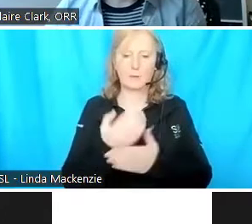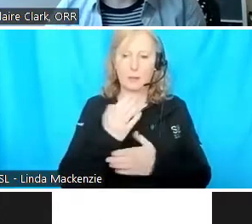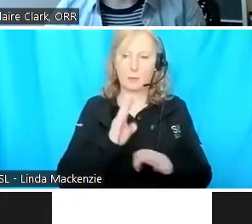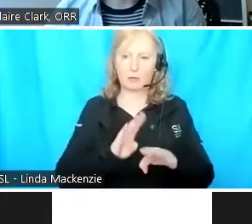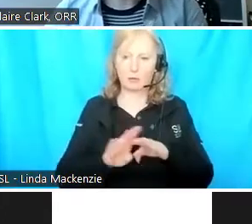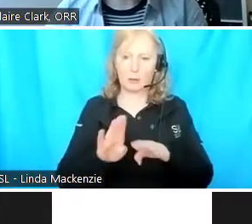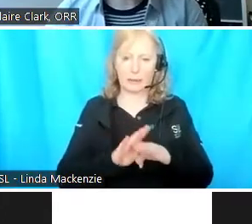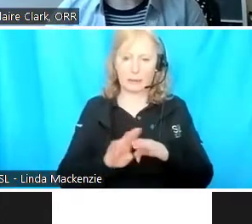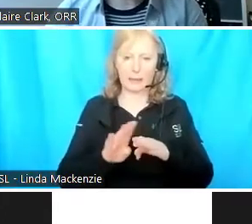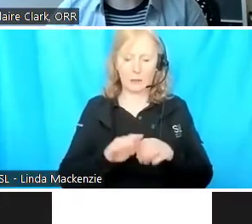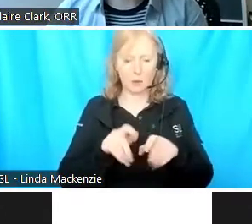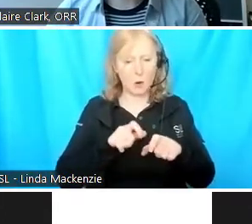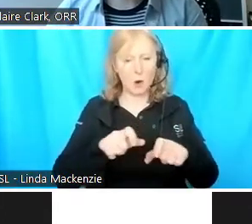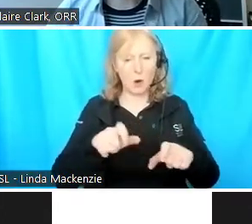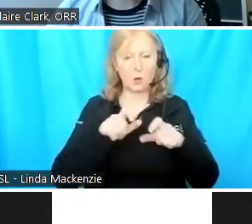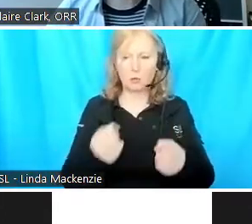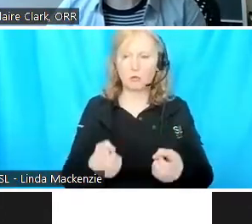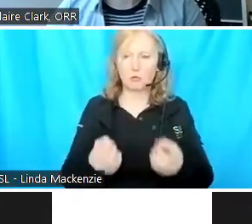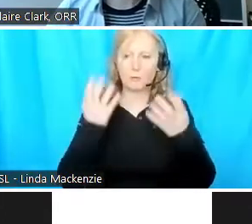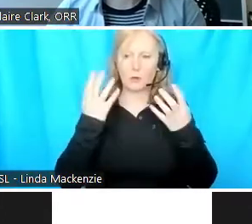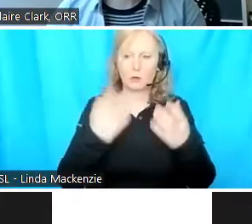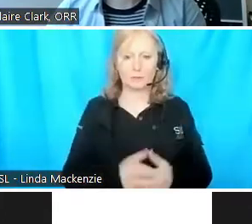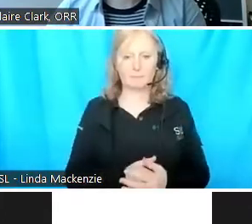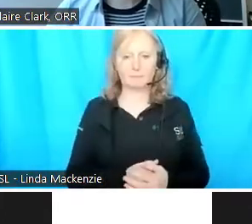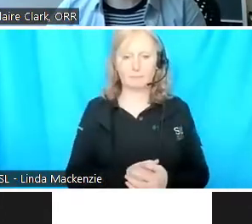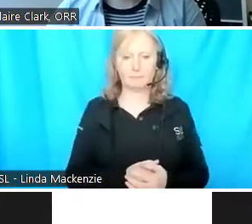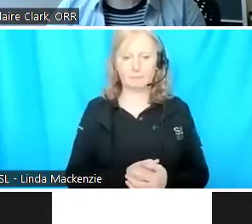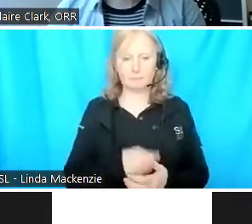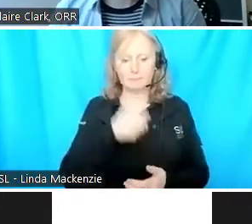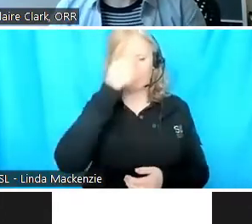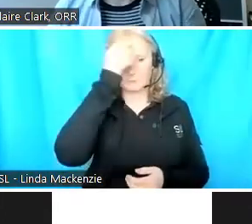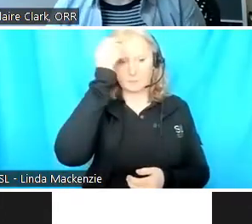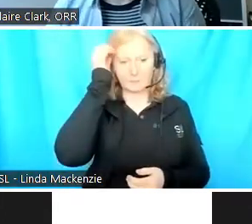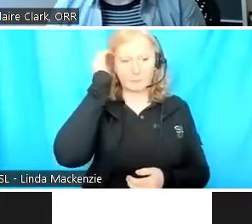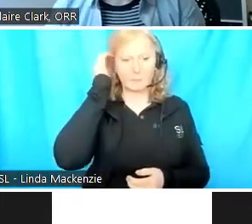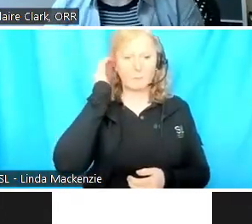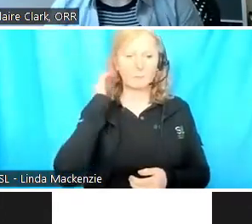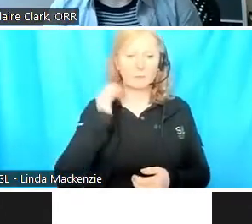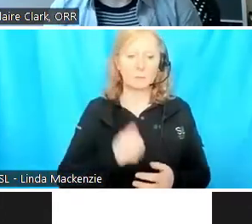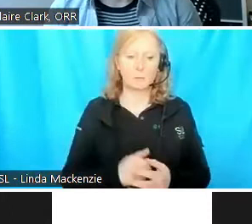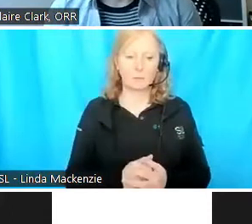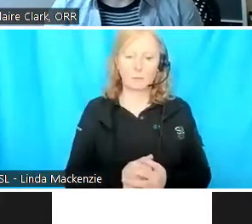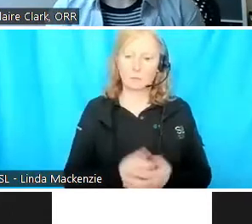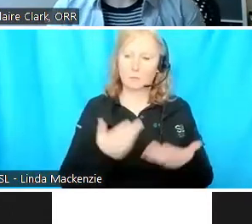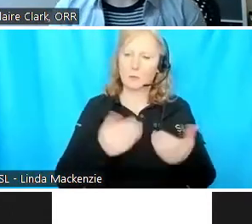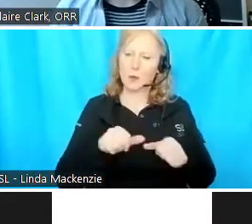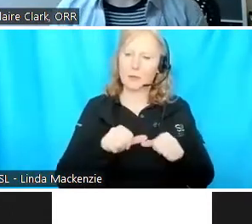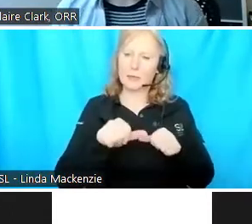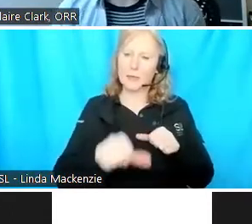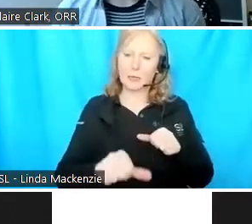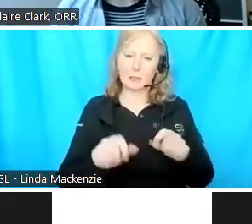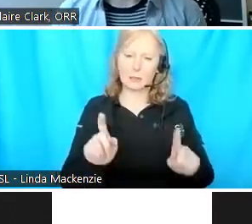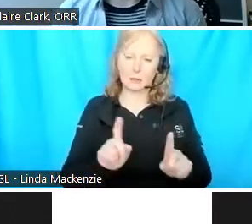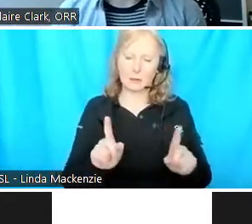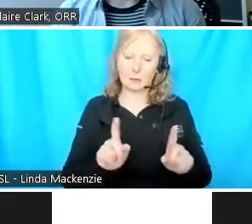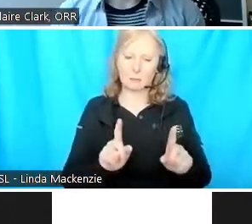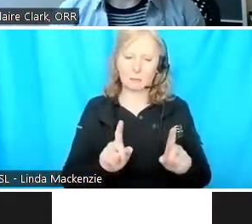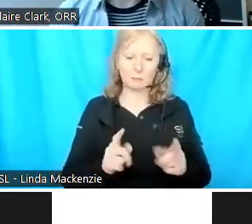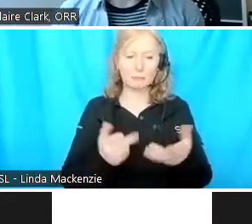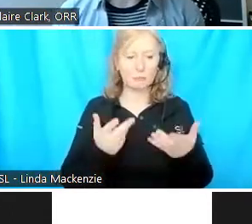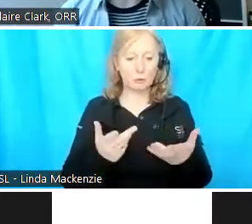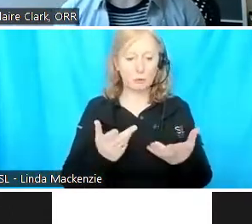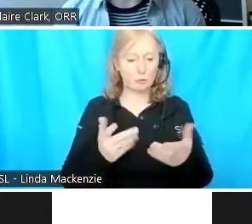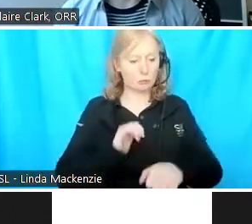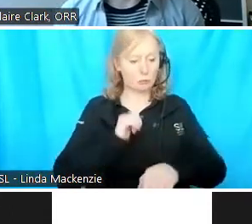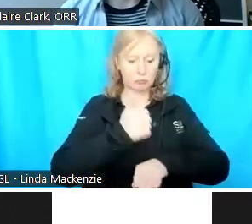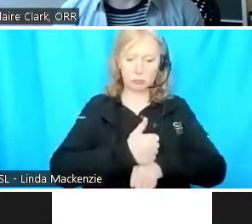the ongoing refresher training as well. So what's next? So now that all this work has been implemented,